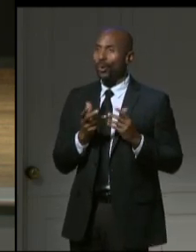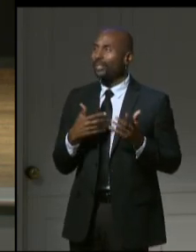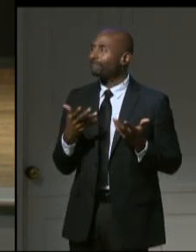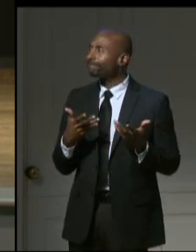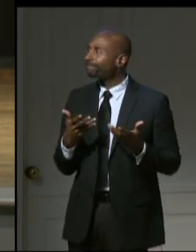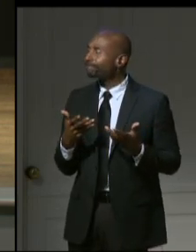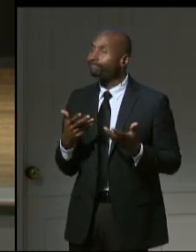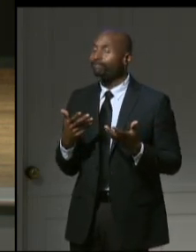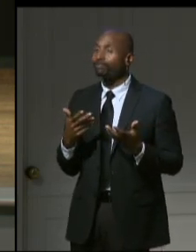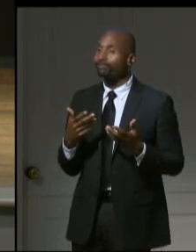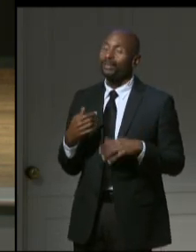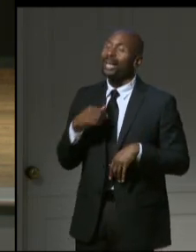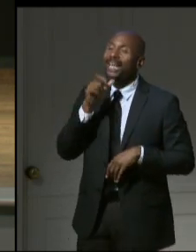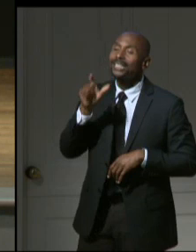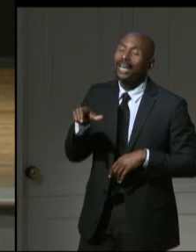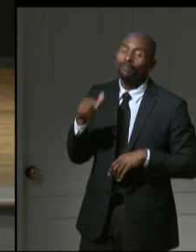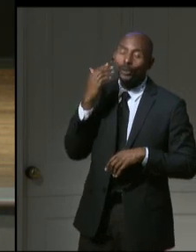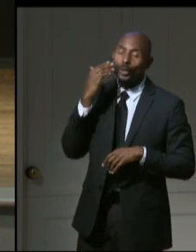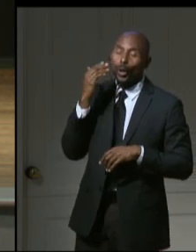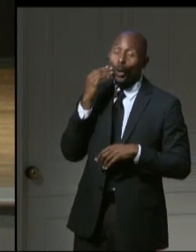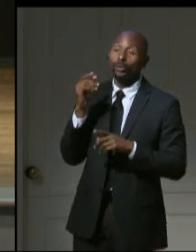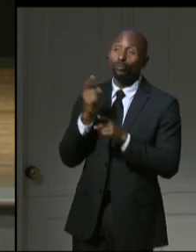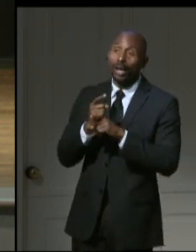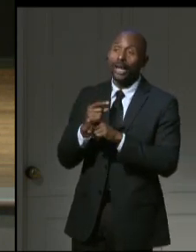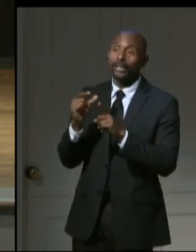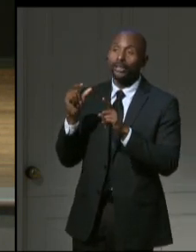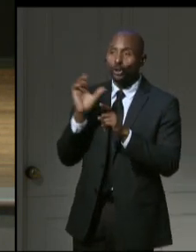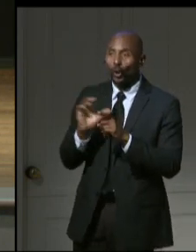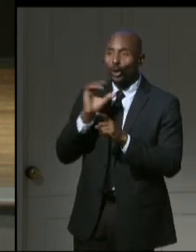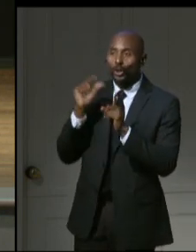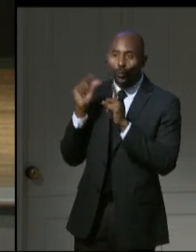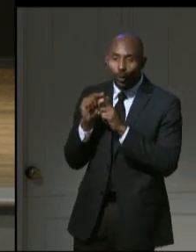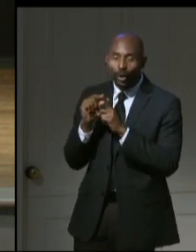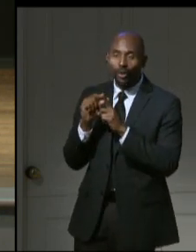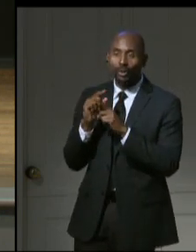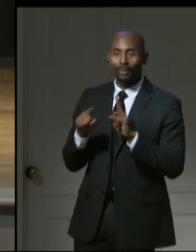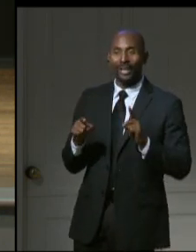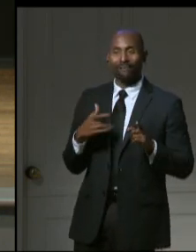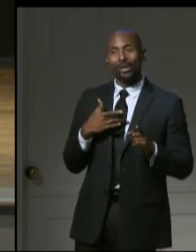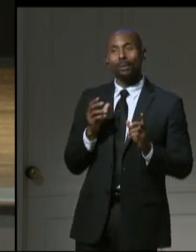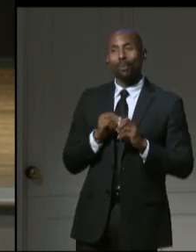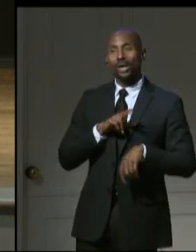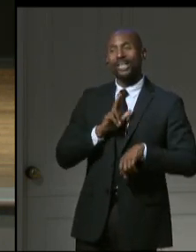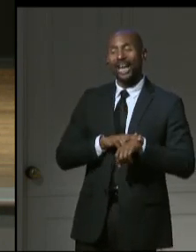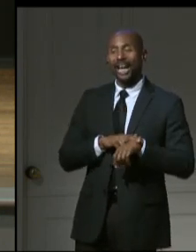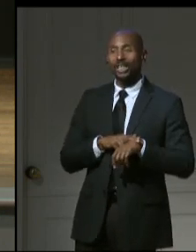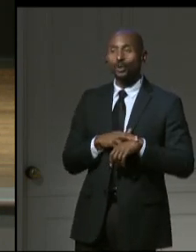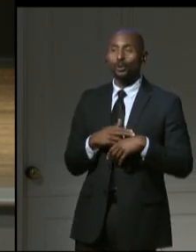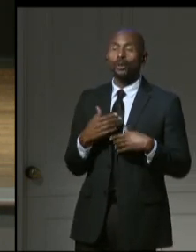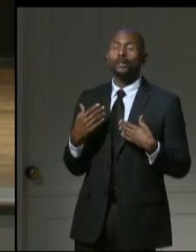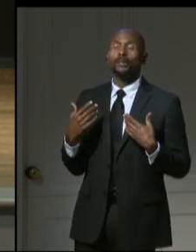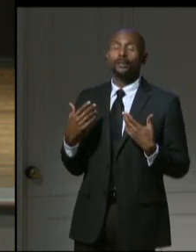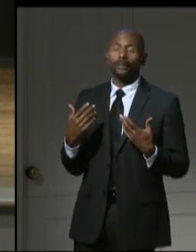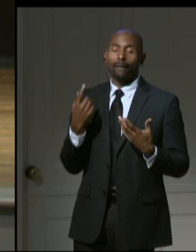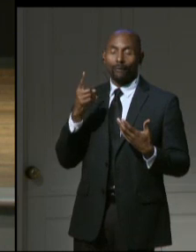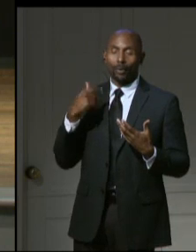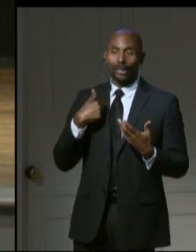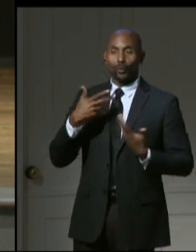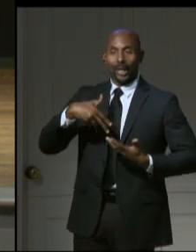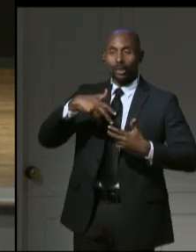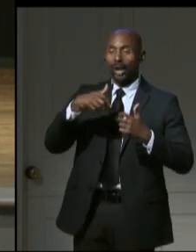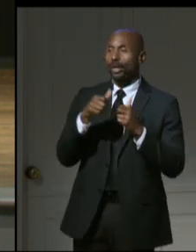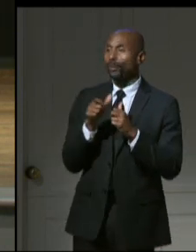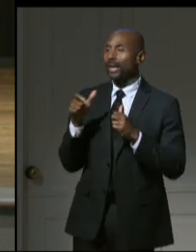search term or keyword, but I can, it feels more natural now to interact with this data